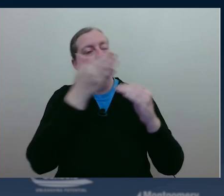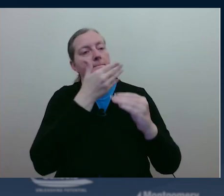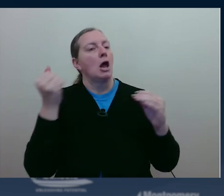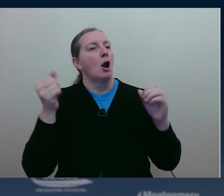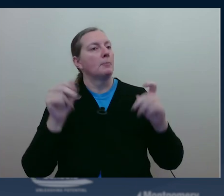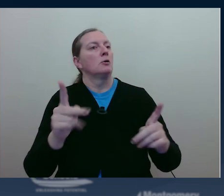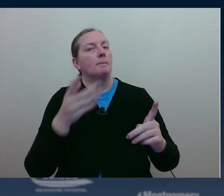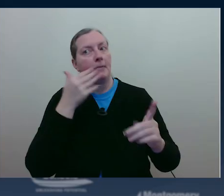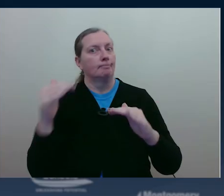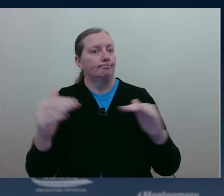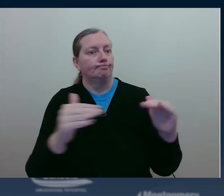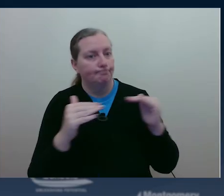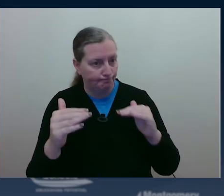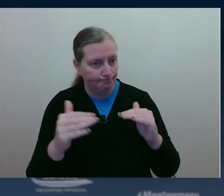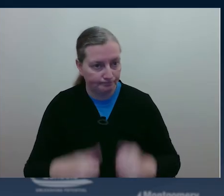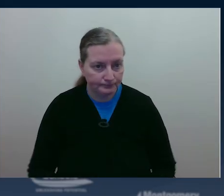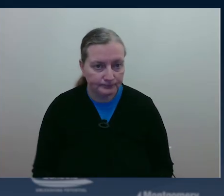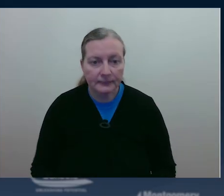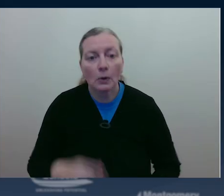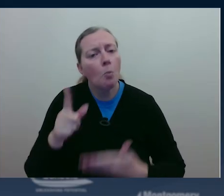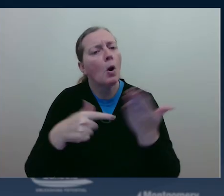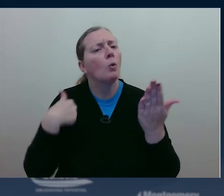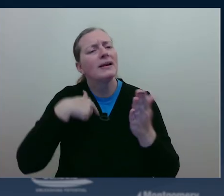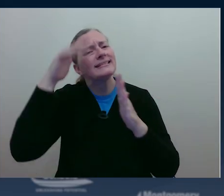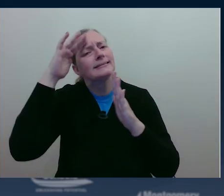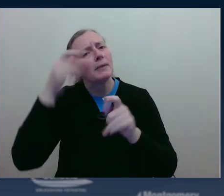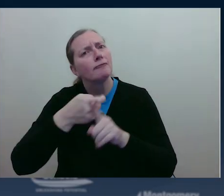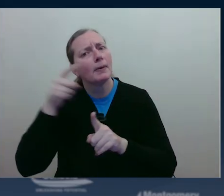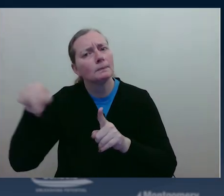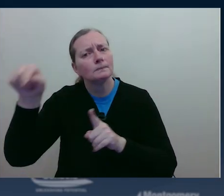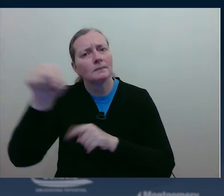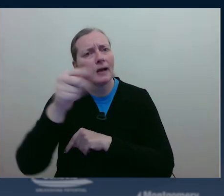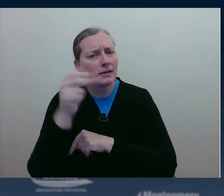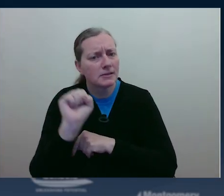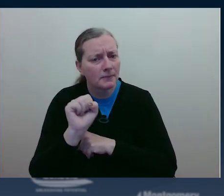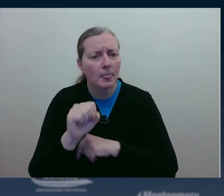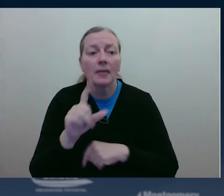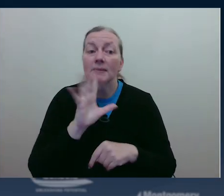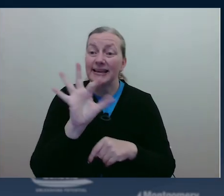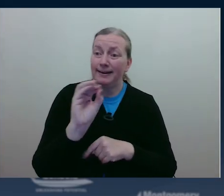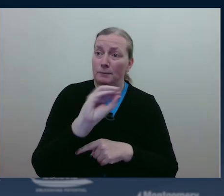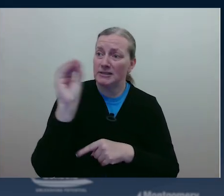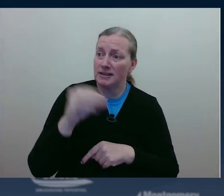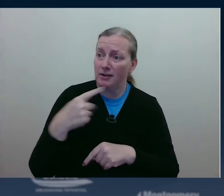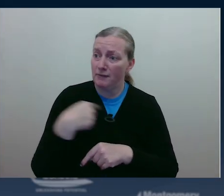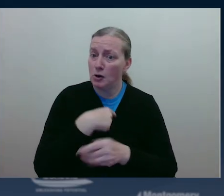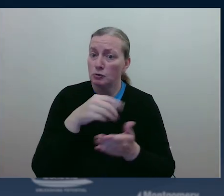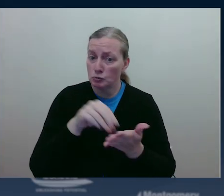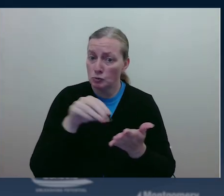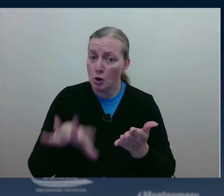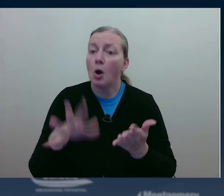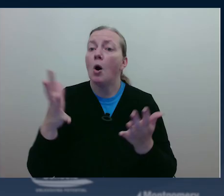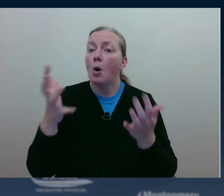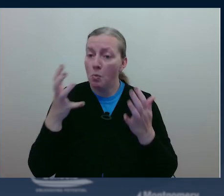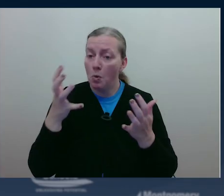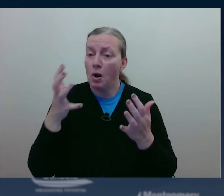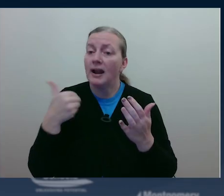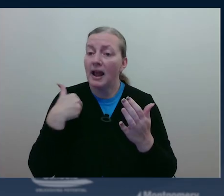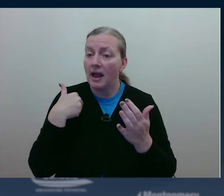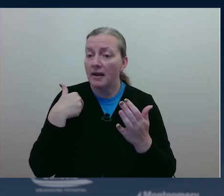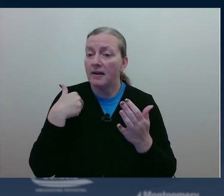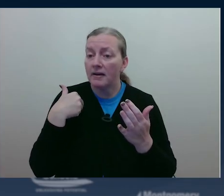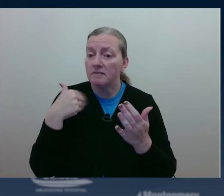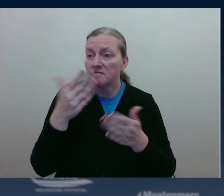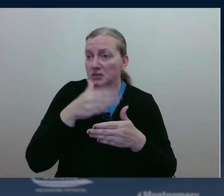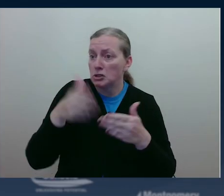schools. So as we said, 90% of our students choose to complete high school at their home school and not participate